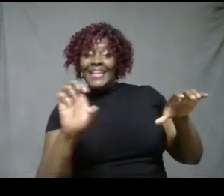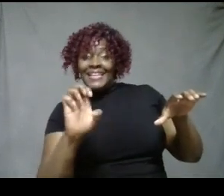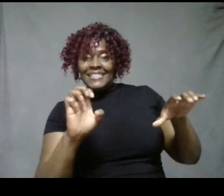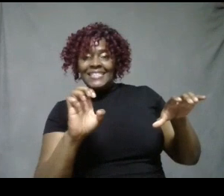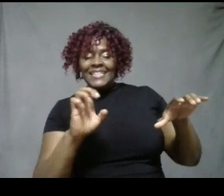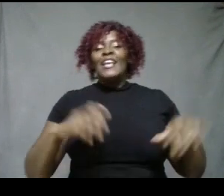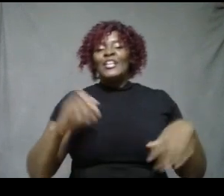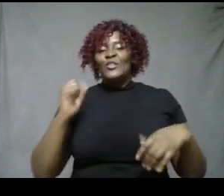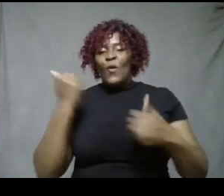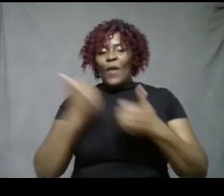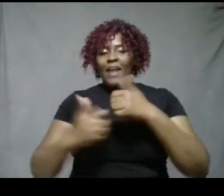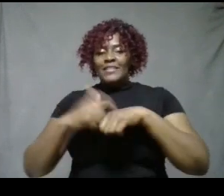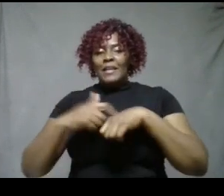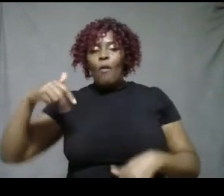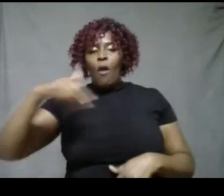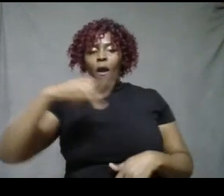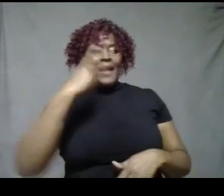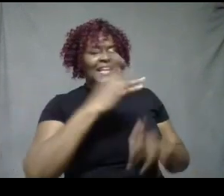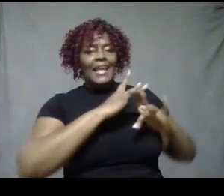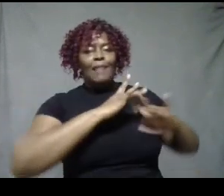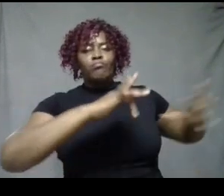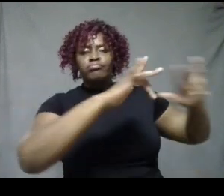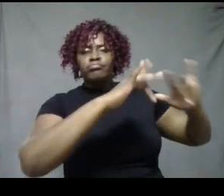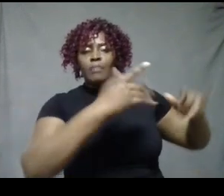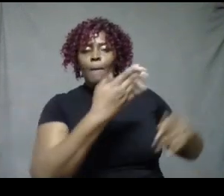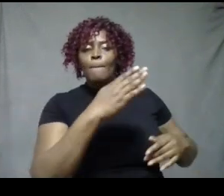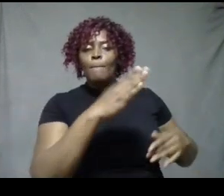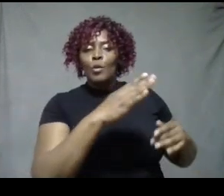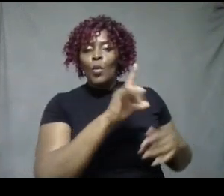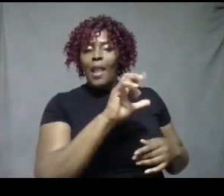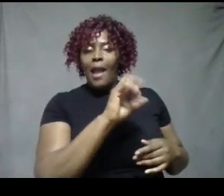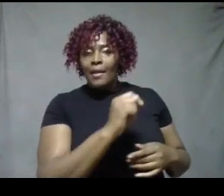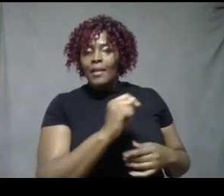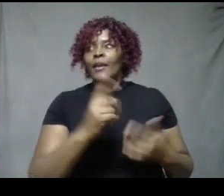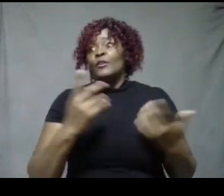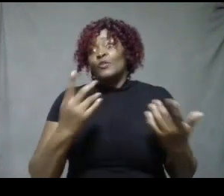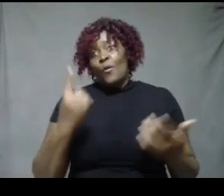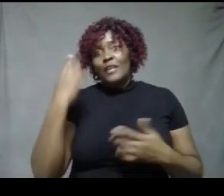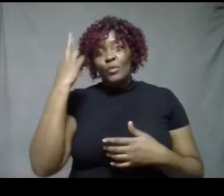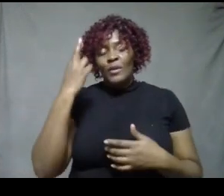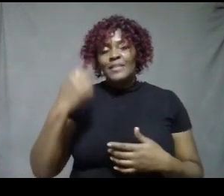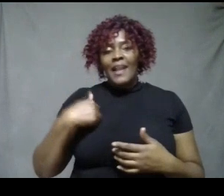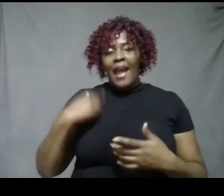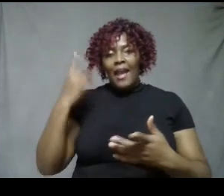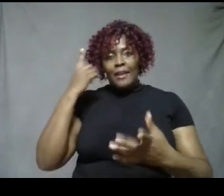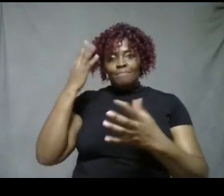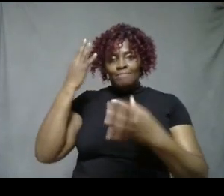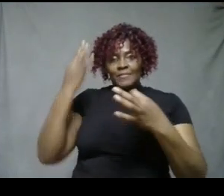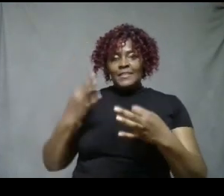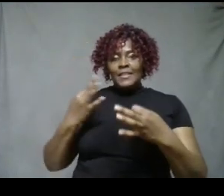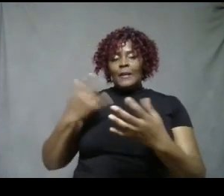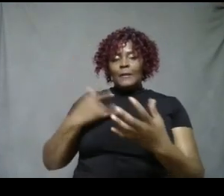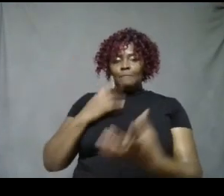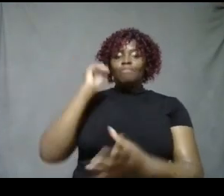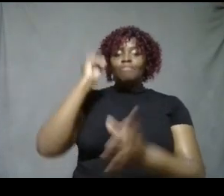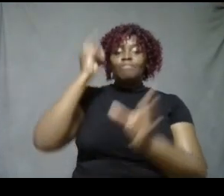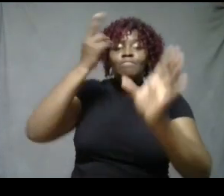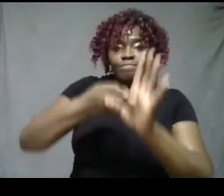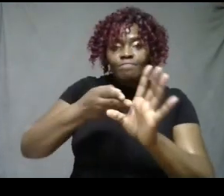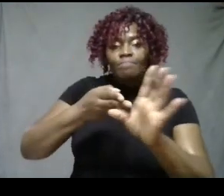I look at that empty blue lot. And that was one of the reasons that I threw my name in the hat to be in this chair that I'm in now.